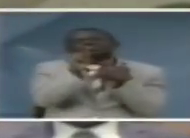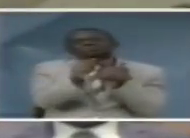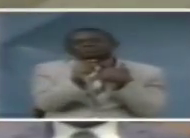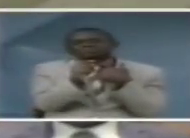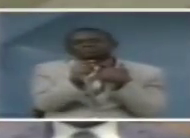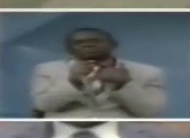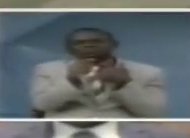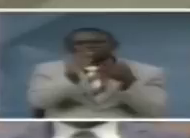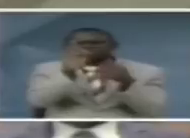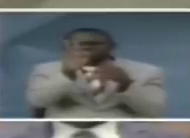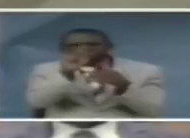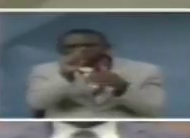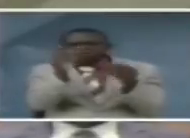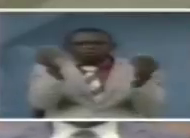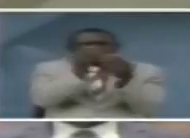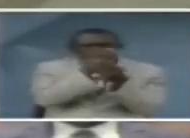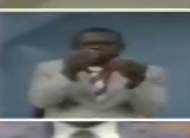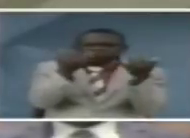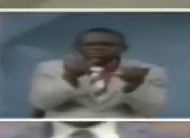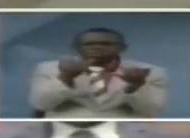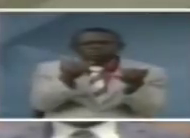With all these digital things,